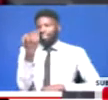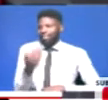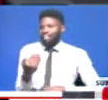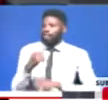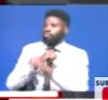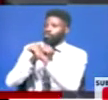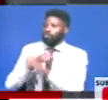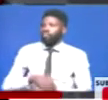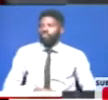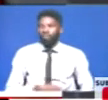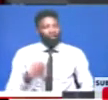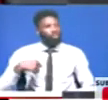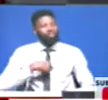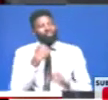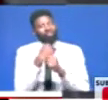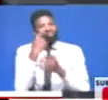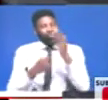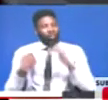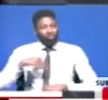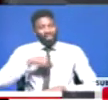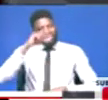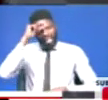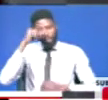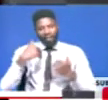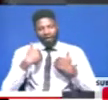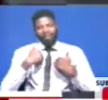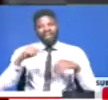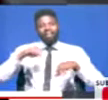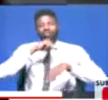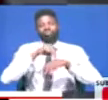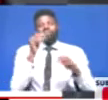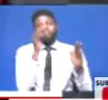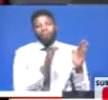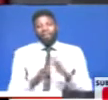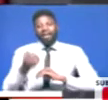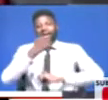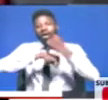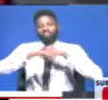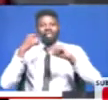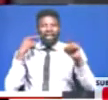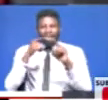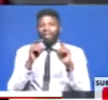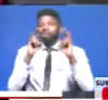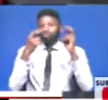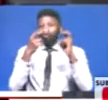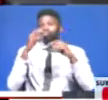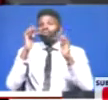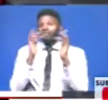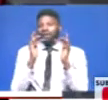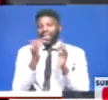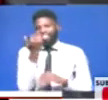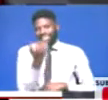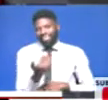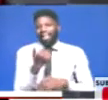we have built a national plan a national plan of action to address issues of online child abuse we have also